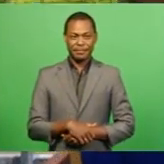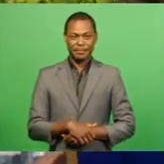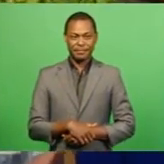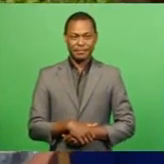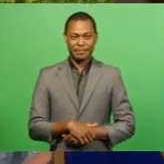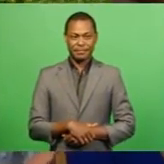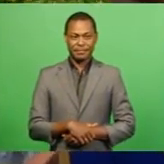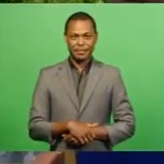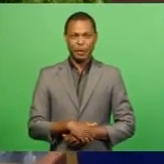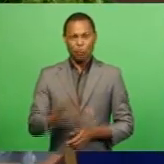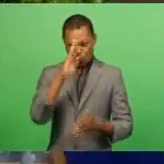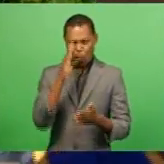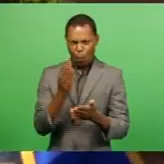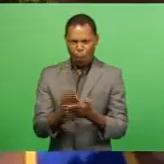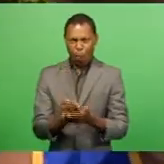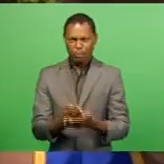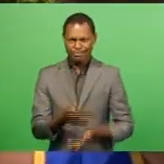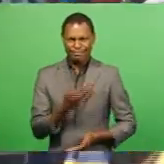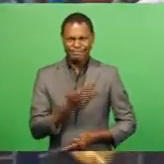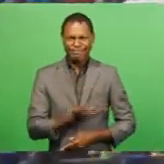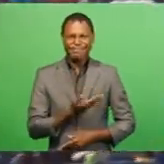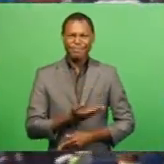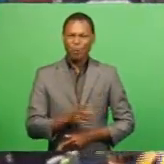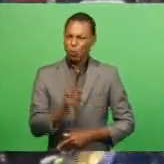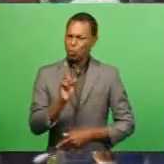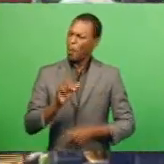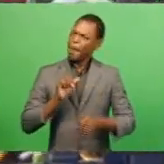I hope that I will do my best.